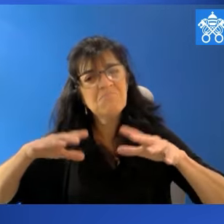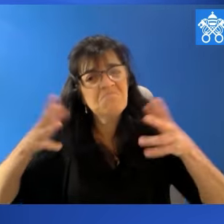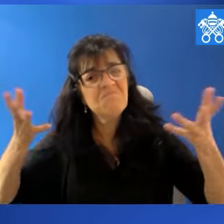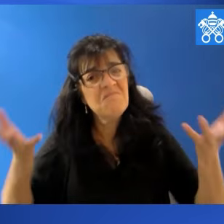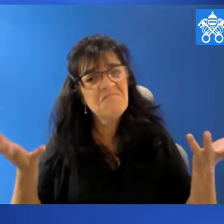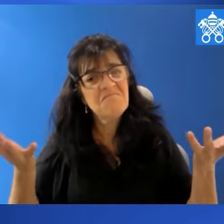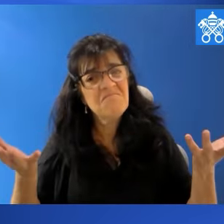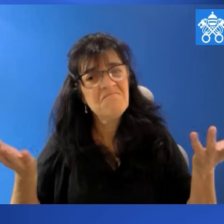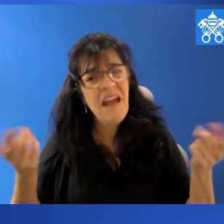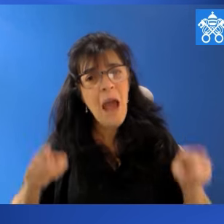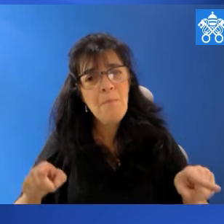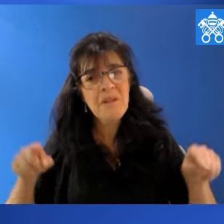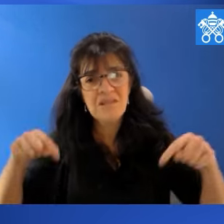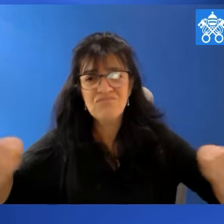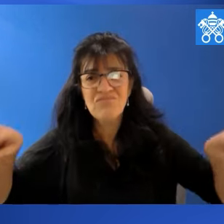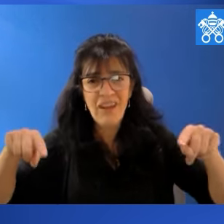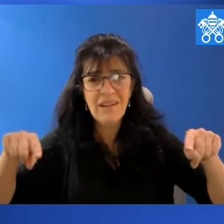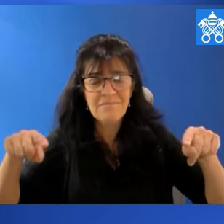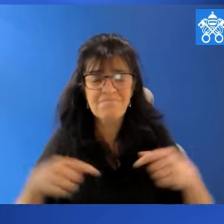there, unfortunately.